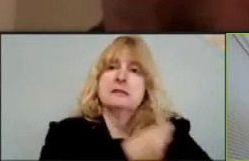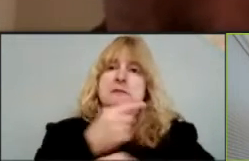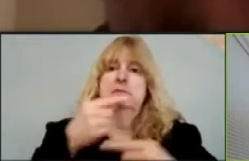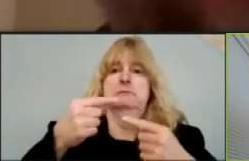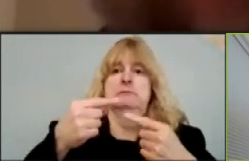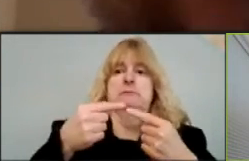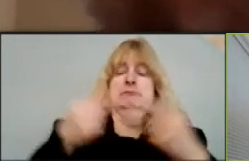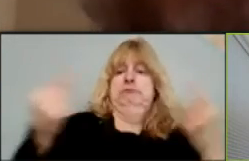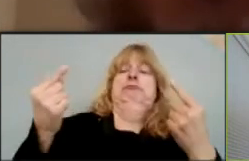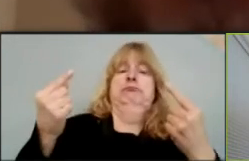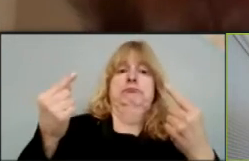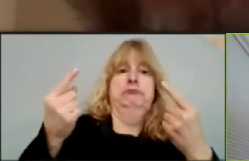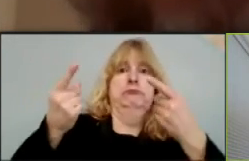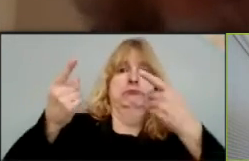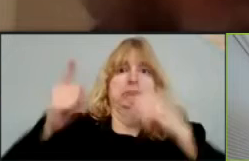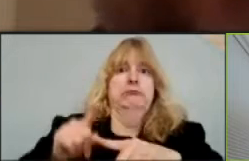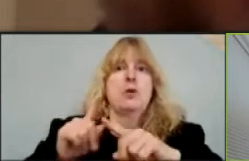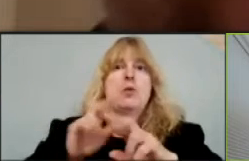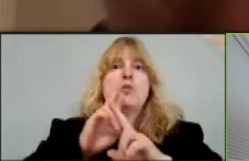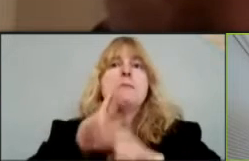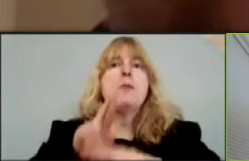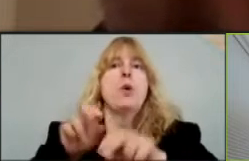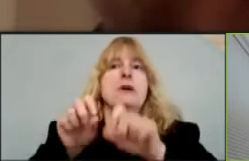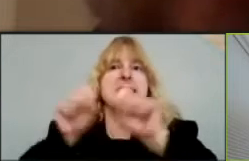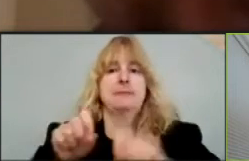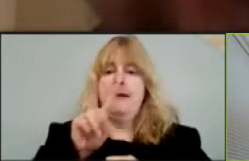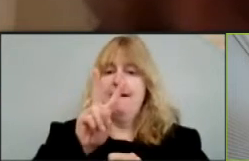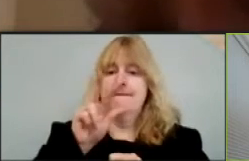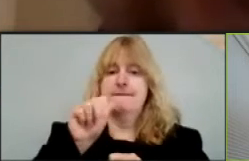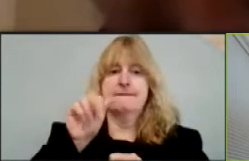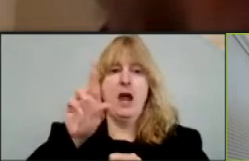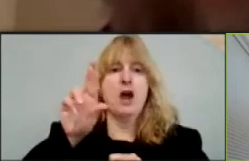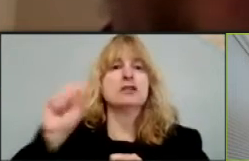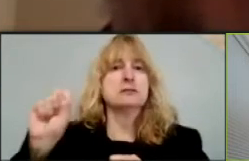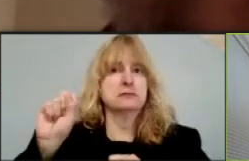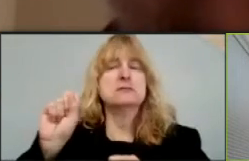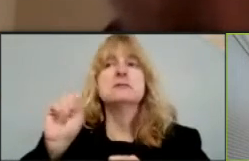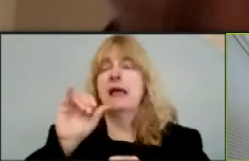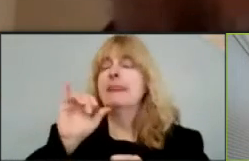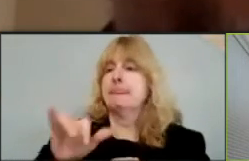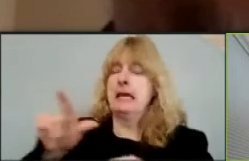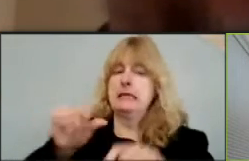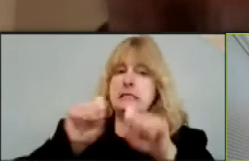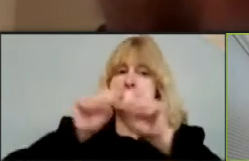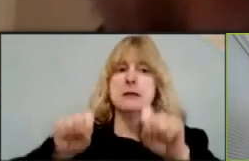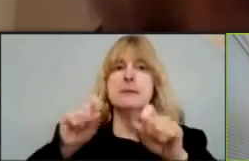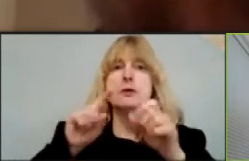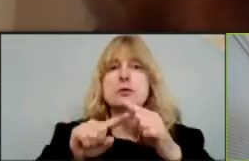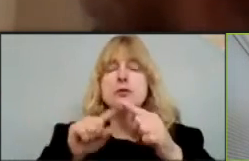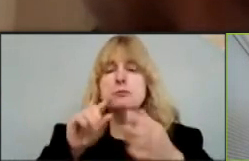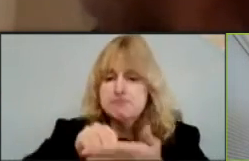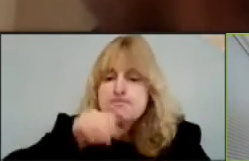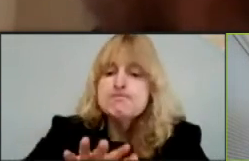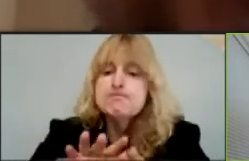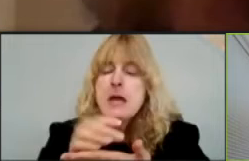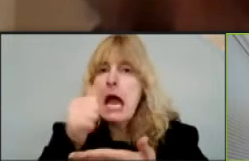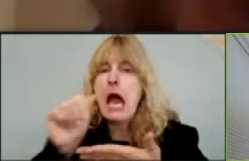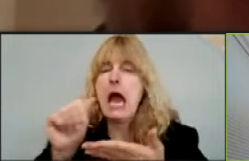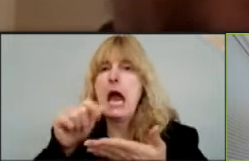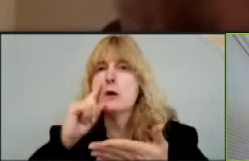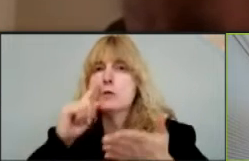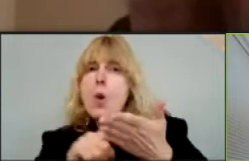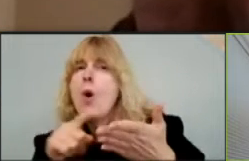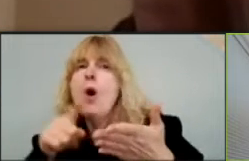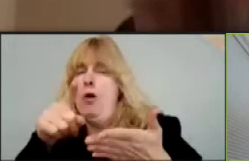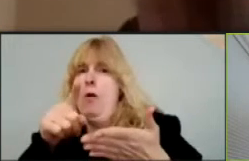System. It's a system that's been in place for a number of years to be able to track any adverse events that could occur associated with the